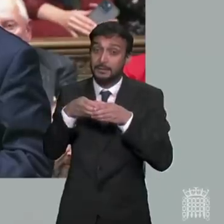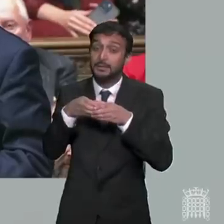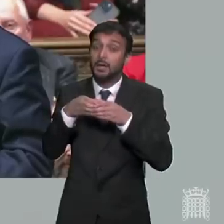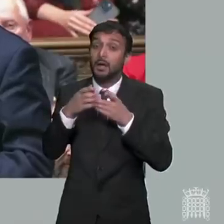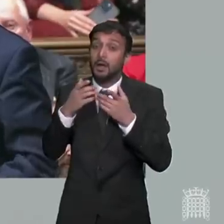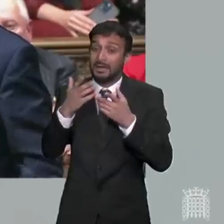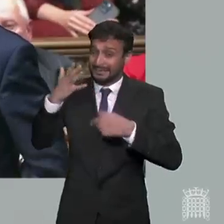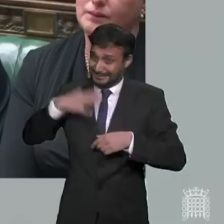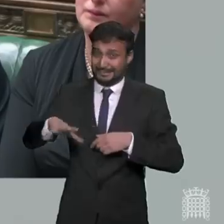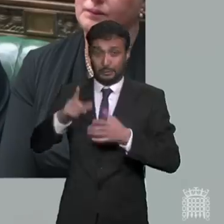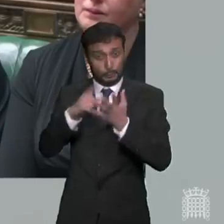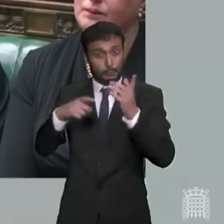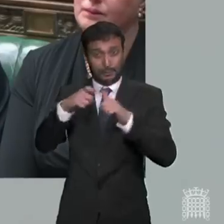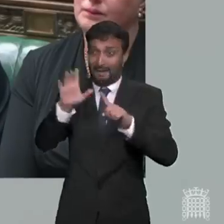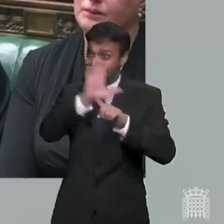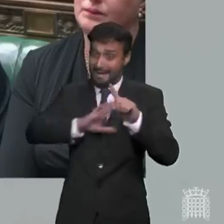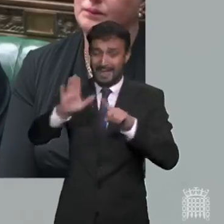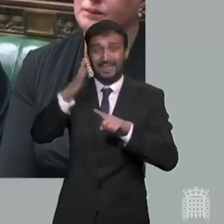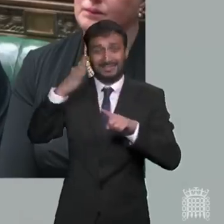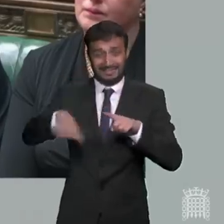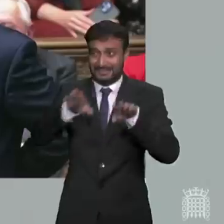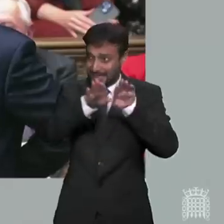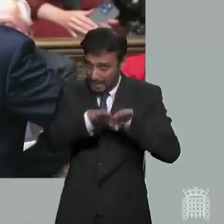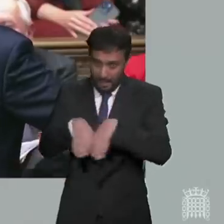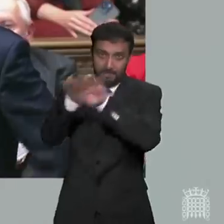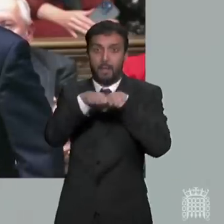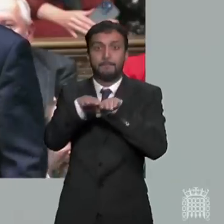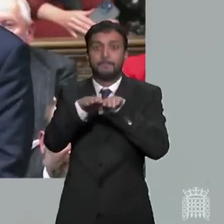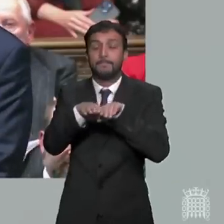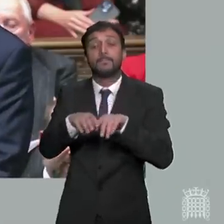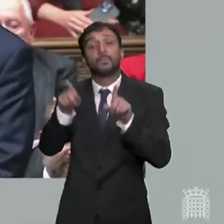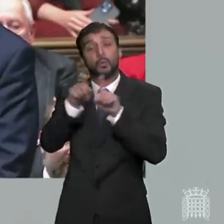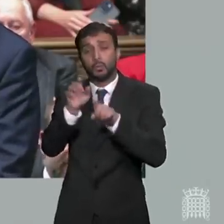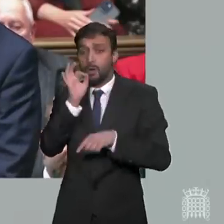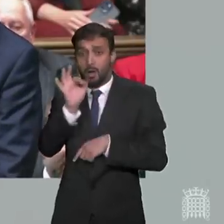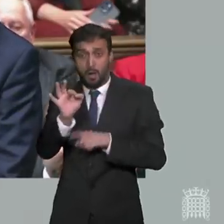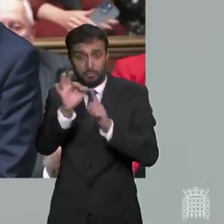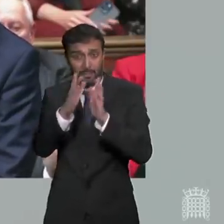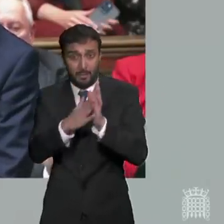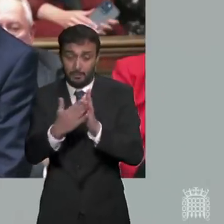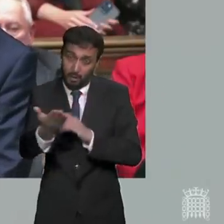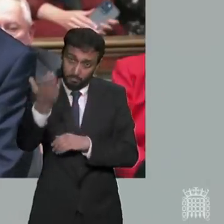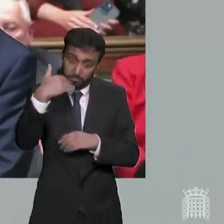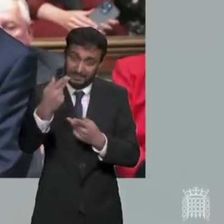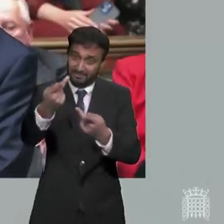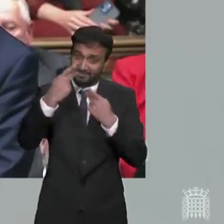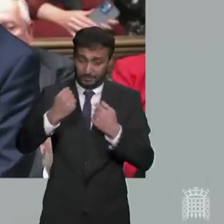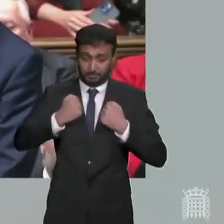Kingdom? And to that end, could I invite my right honourable friend to come and visit my Bournemouth West constituency and